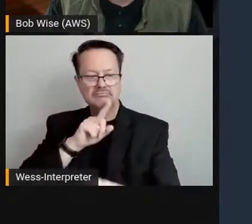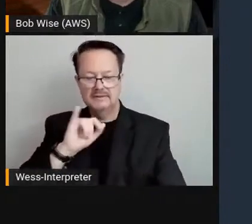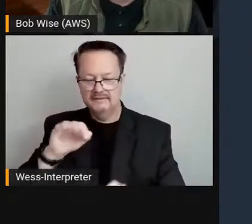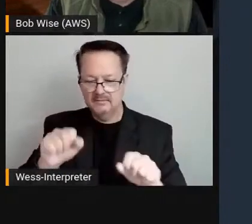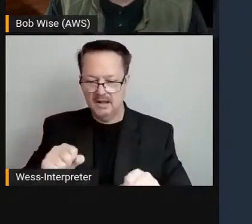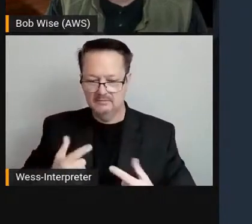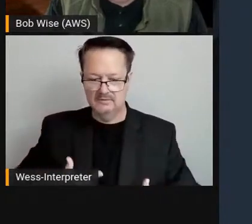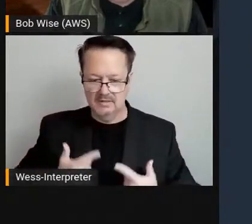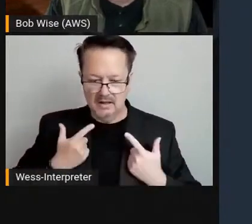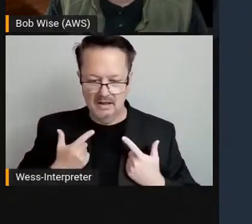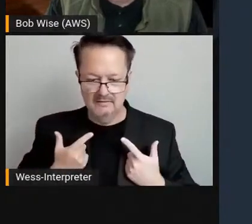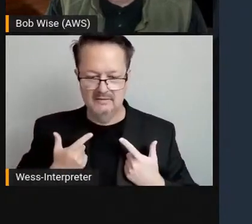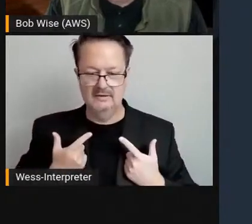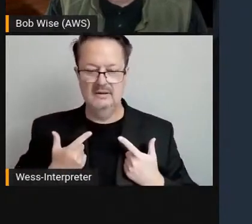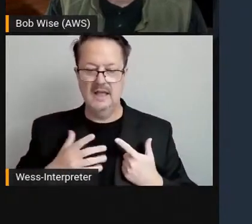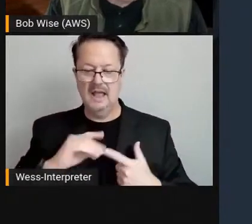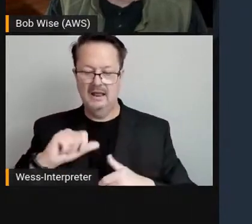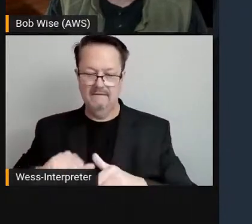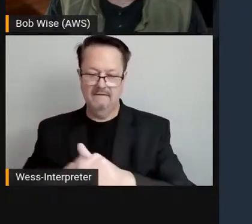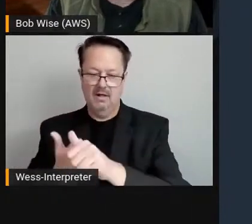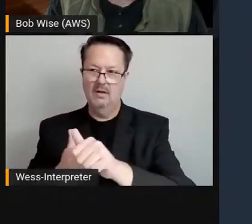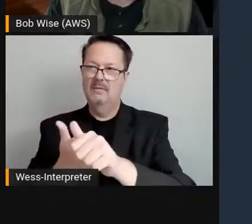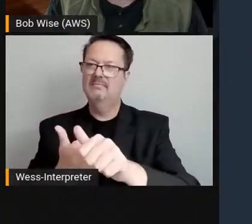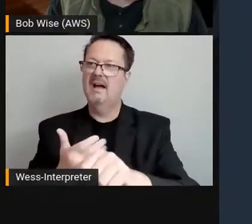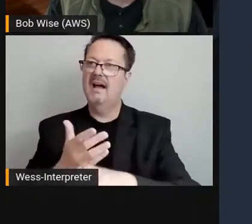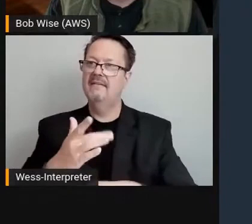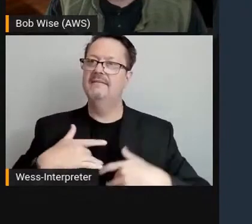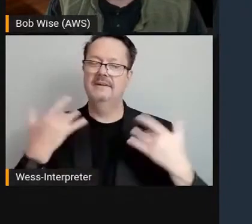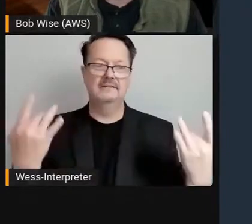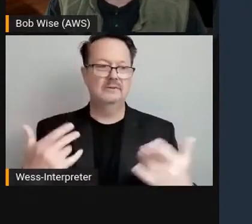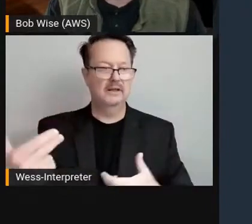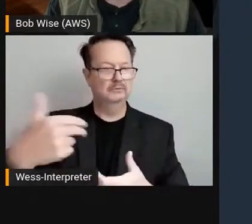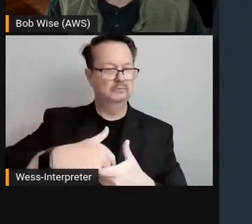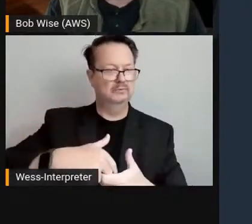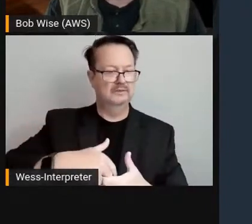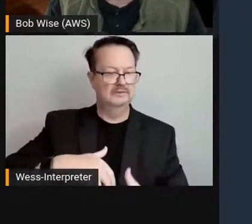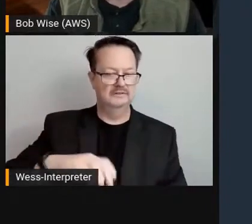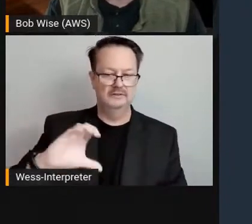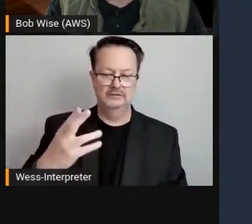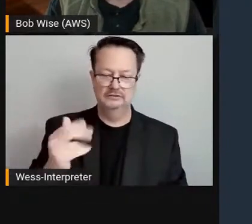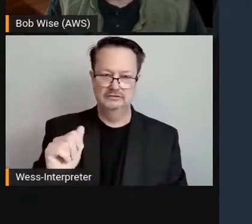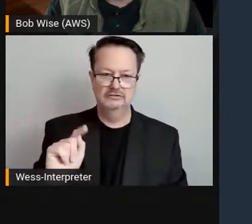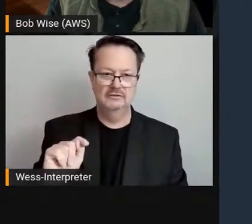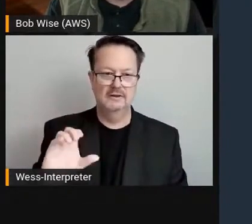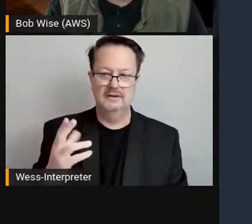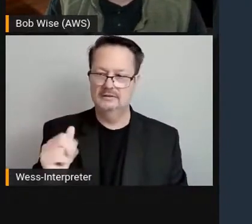live, and follow up with us after the event. Join the Slack channel.